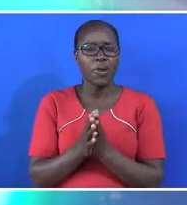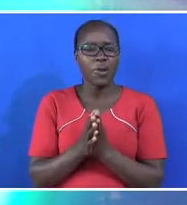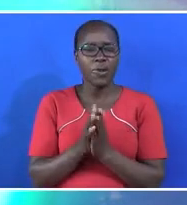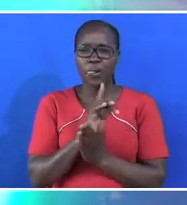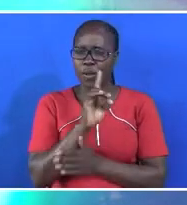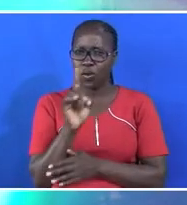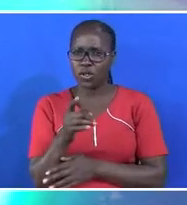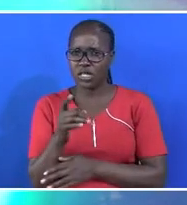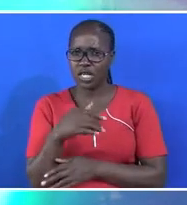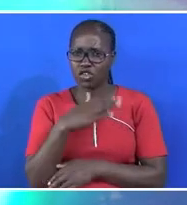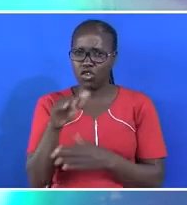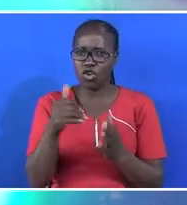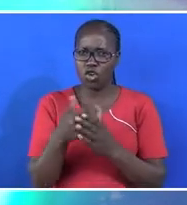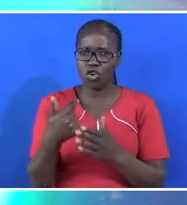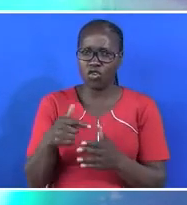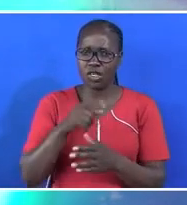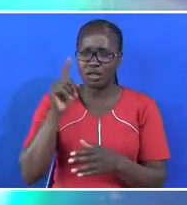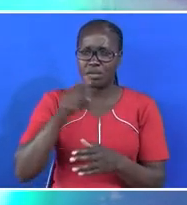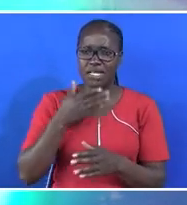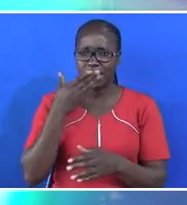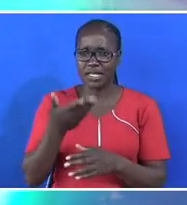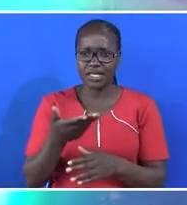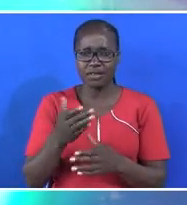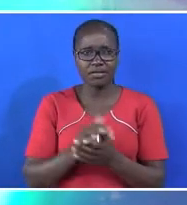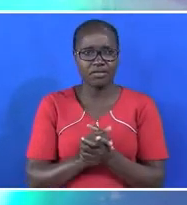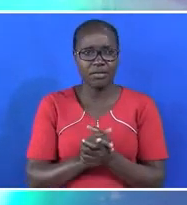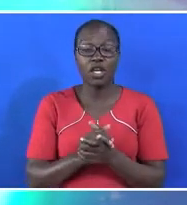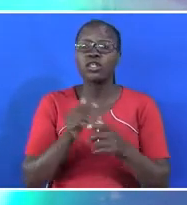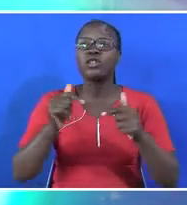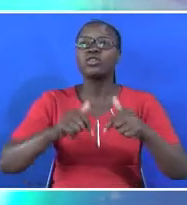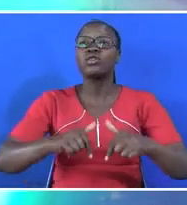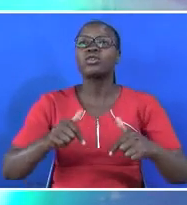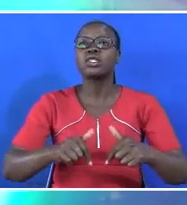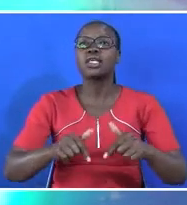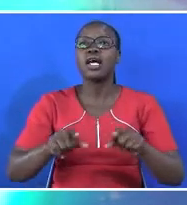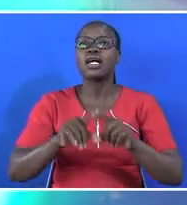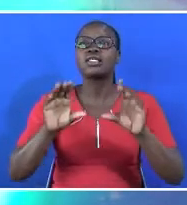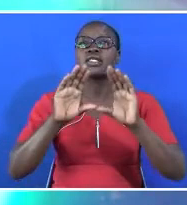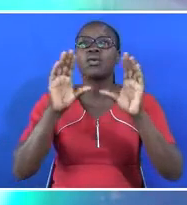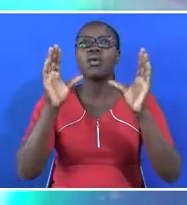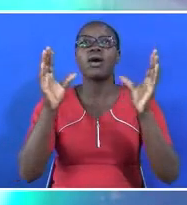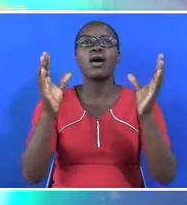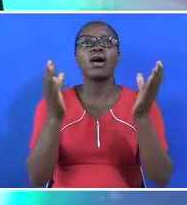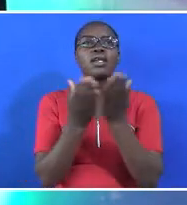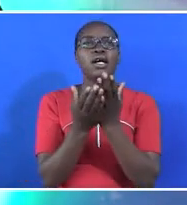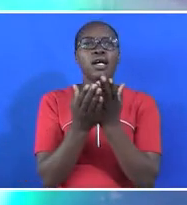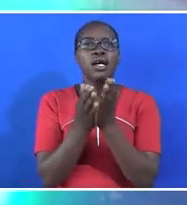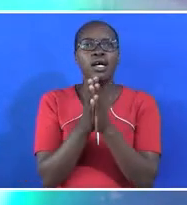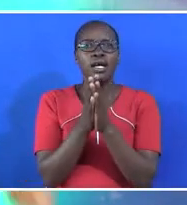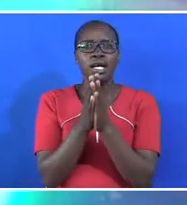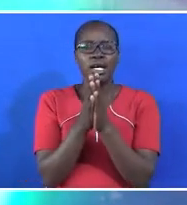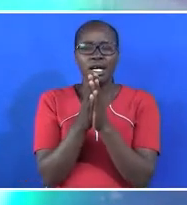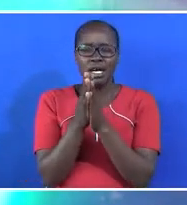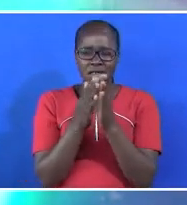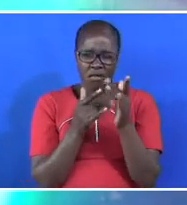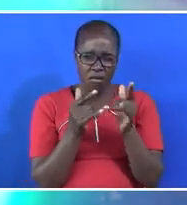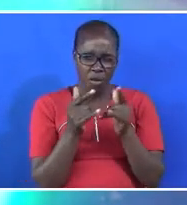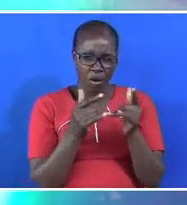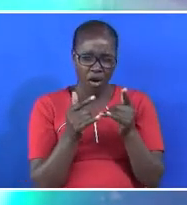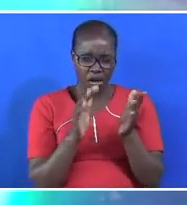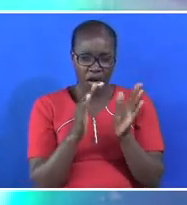that every one of us must answer. And today, as the world is tipping towards destruction,